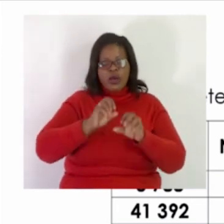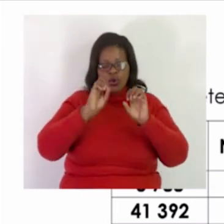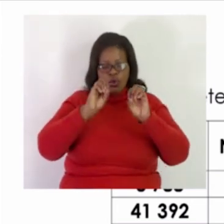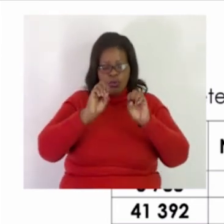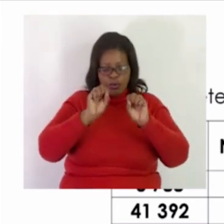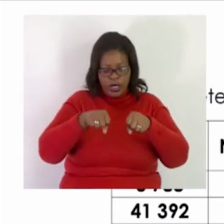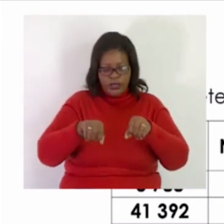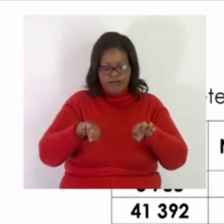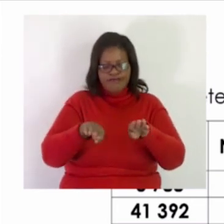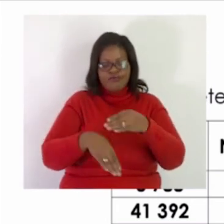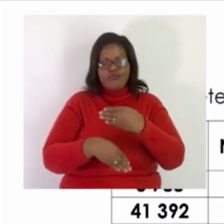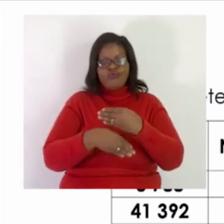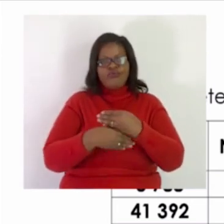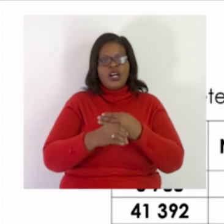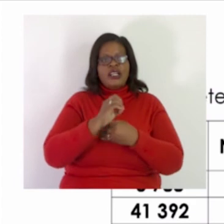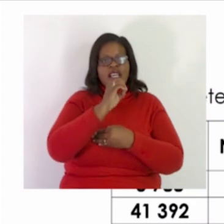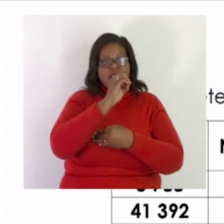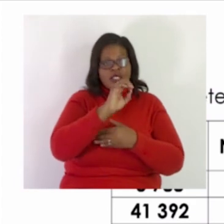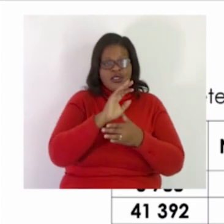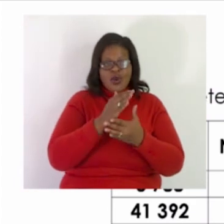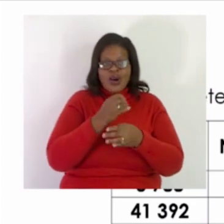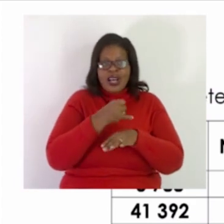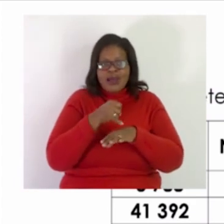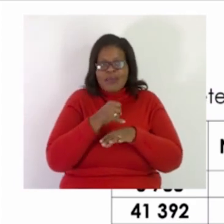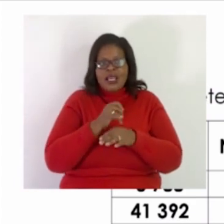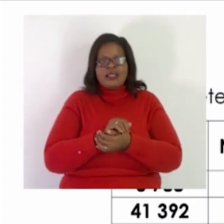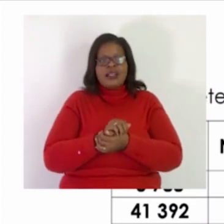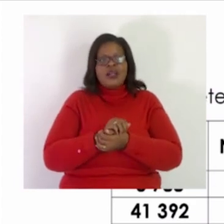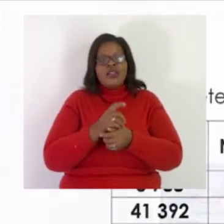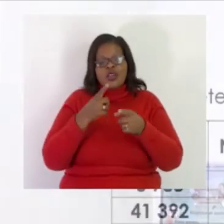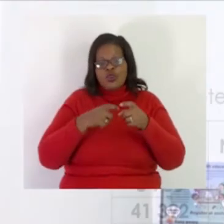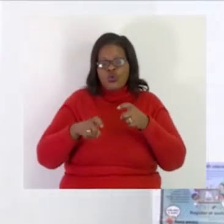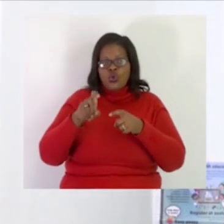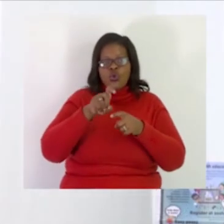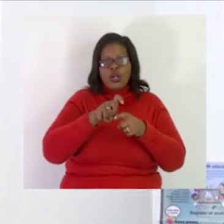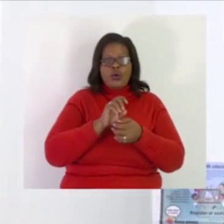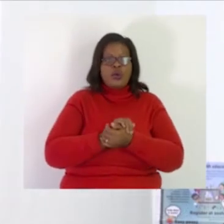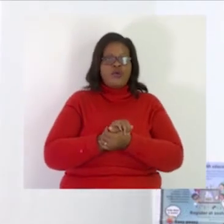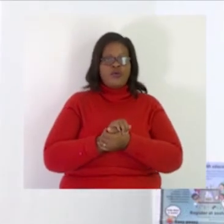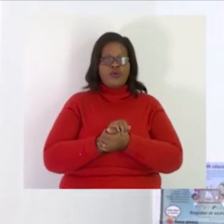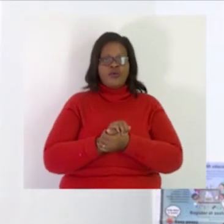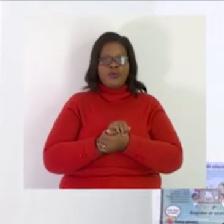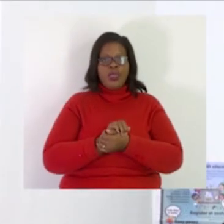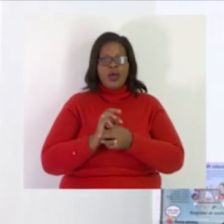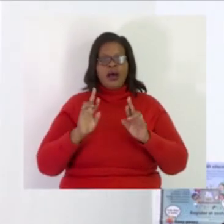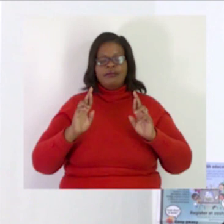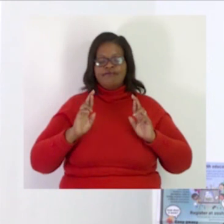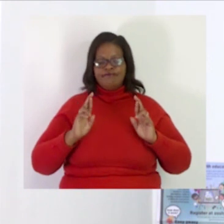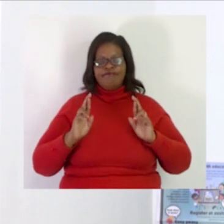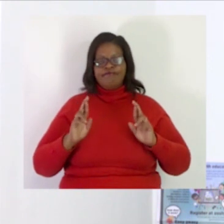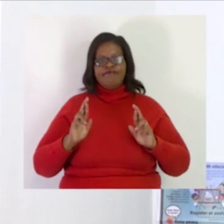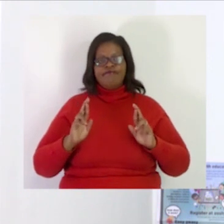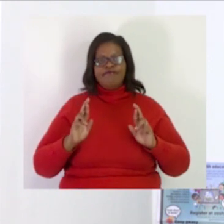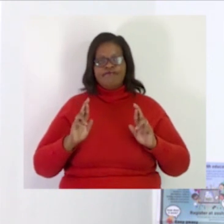0, and then you just round off. Boys and girls, I hope you are going